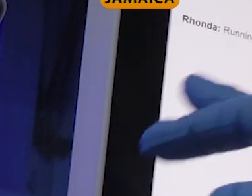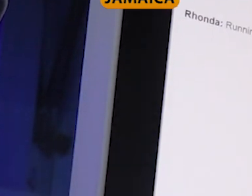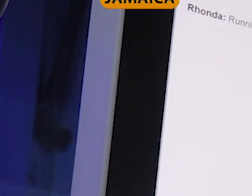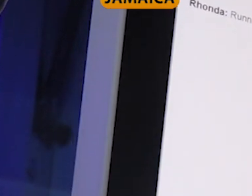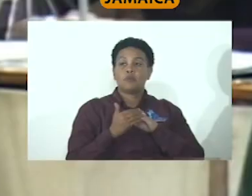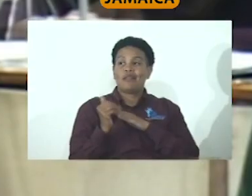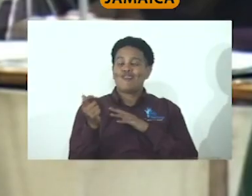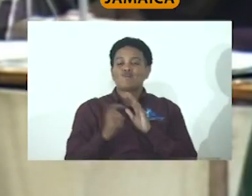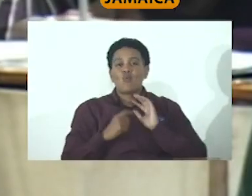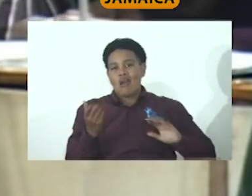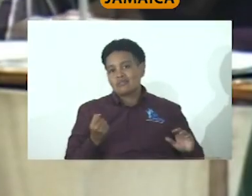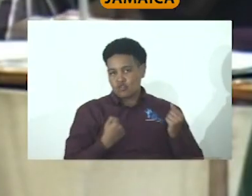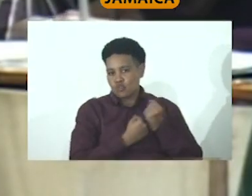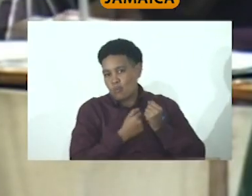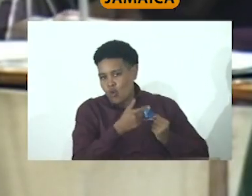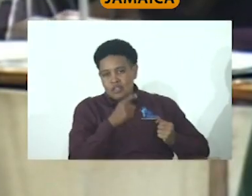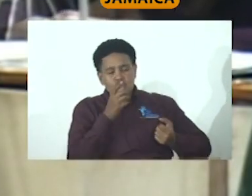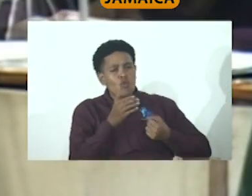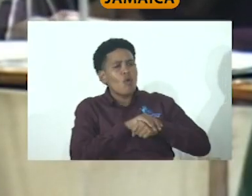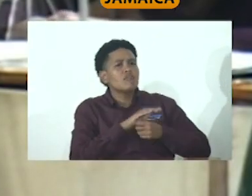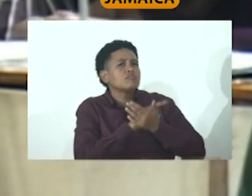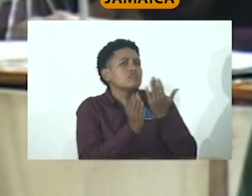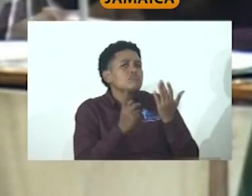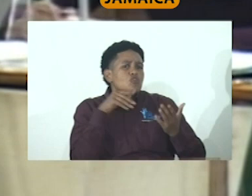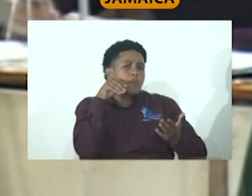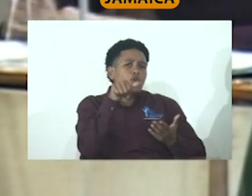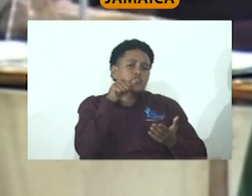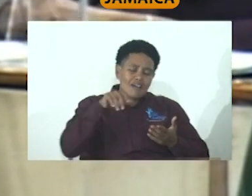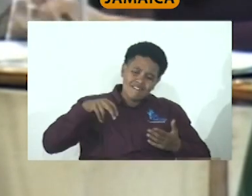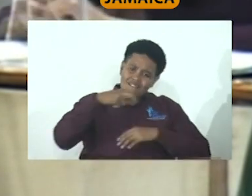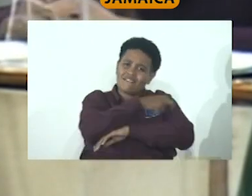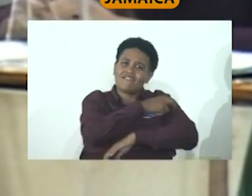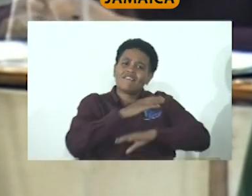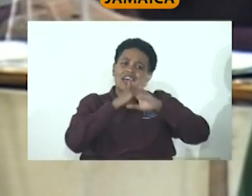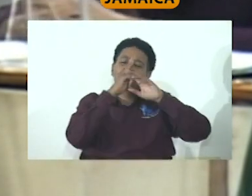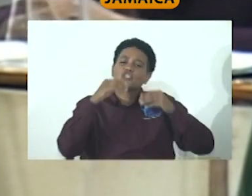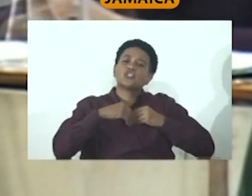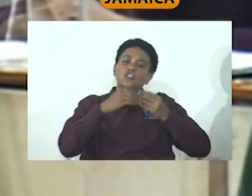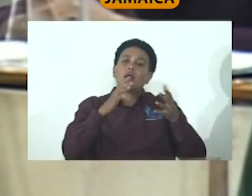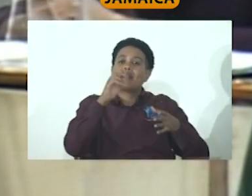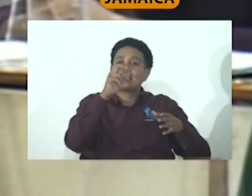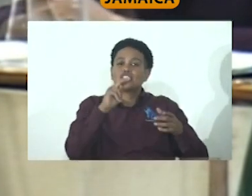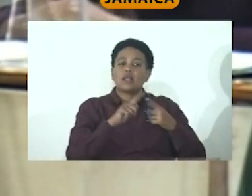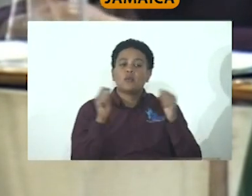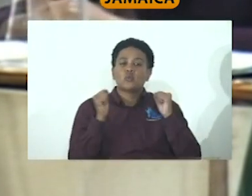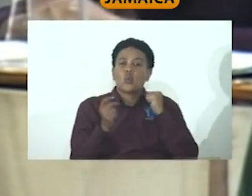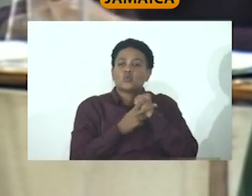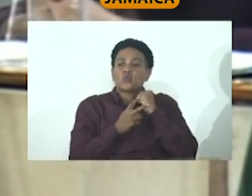Jamaican dollars. This covers, among other things, the purchase of the vaccines, supply chain and cold storage